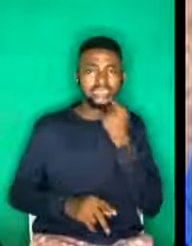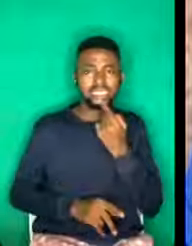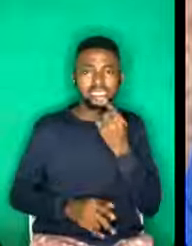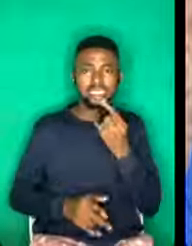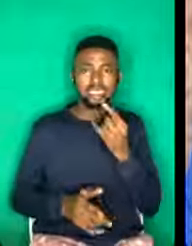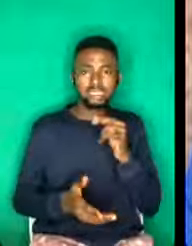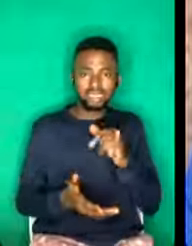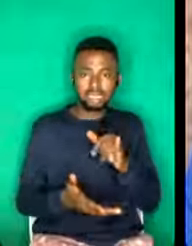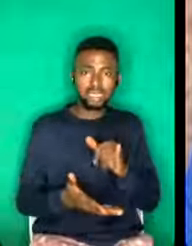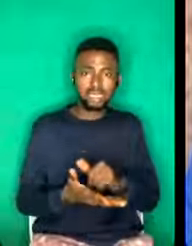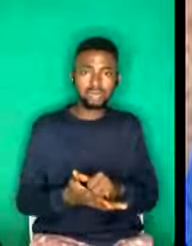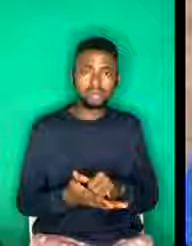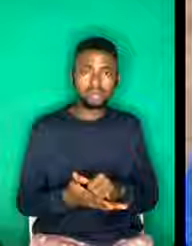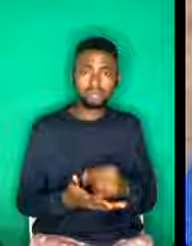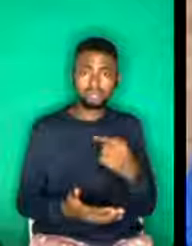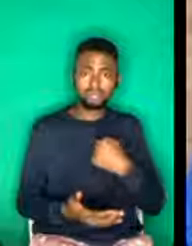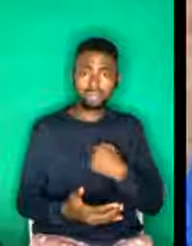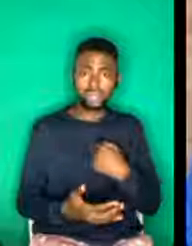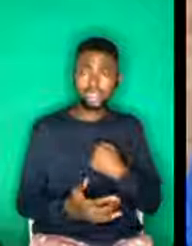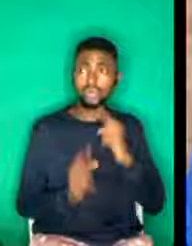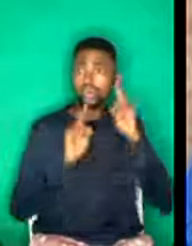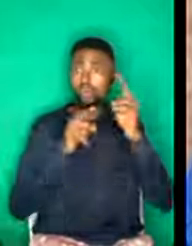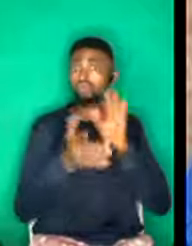said, me go school.